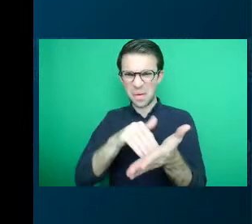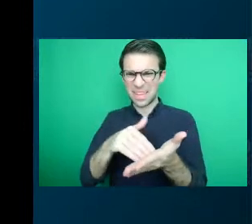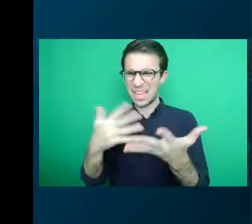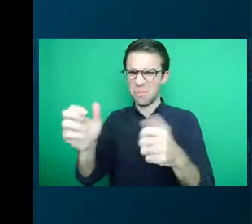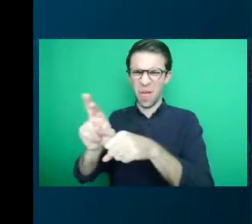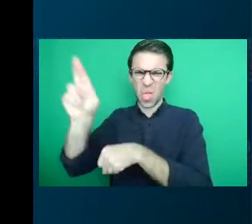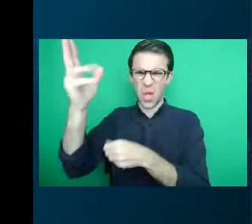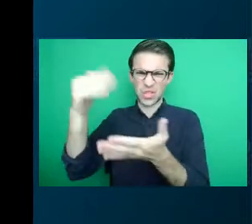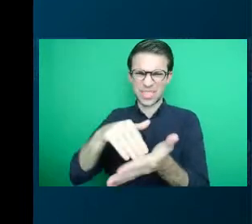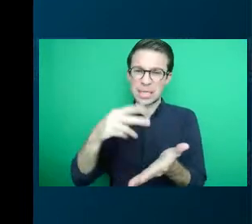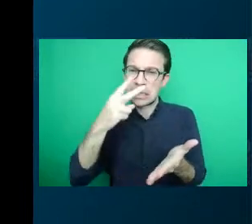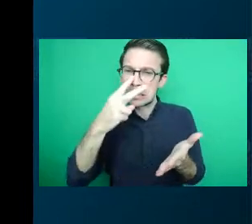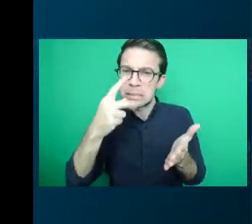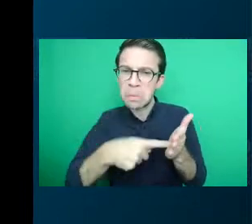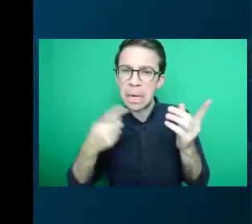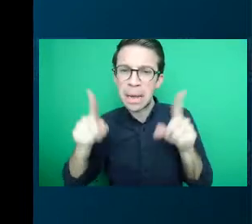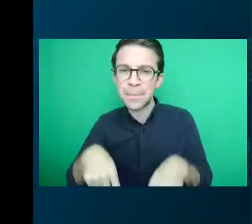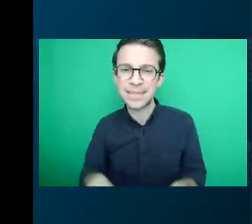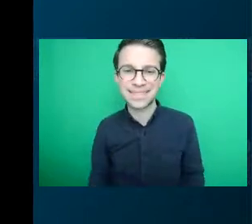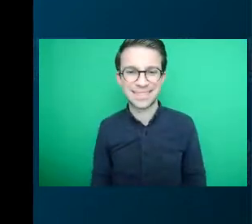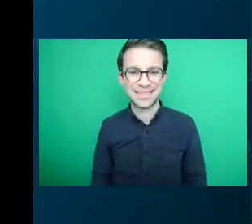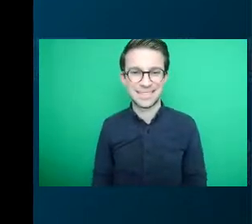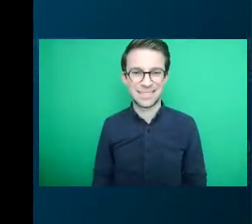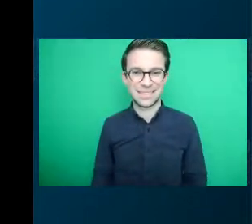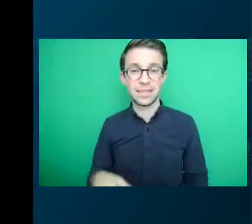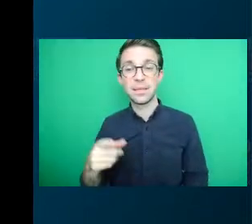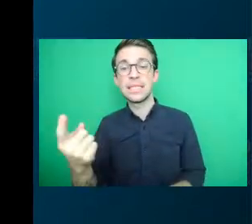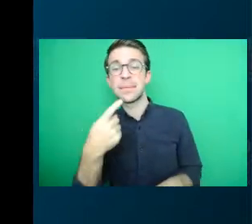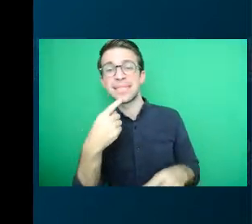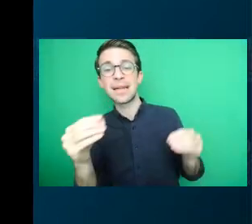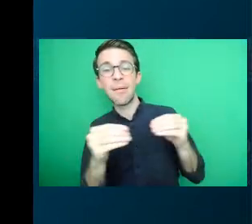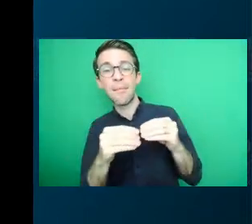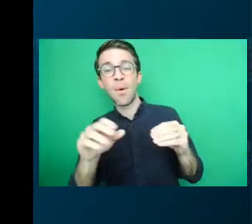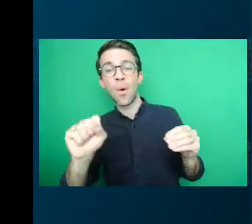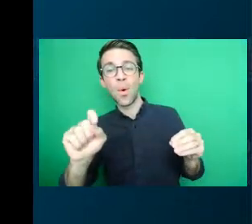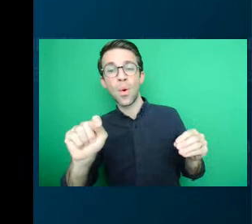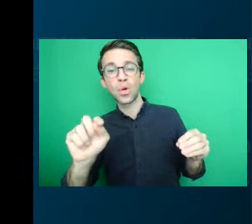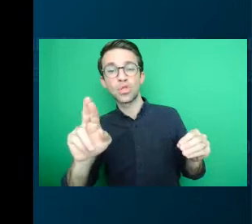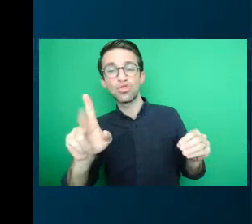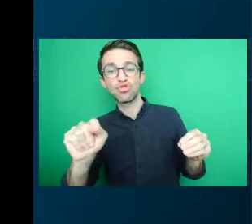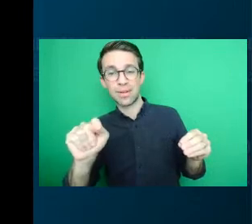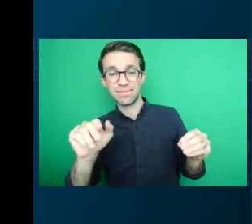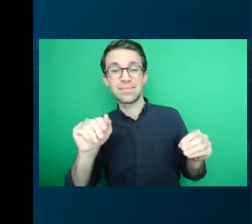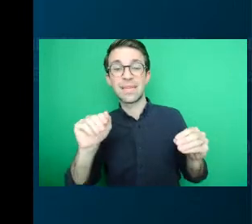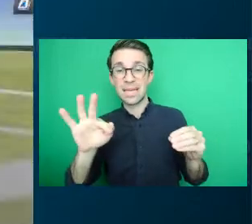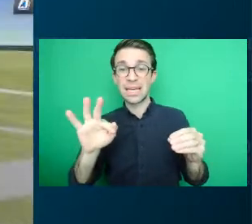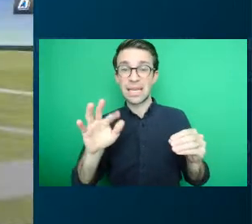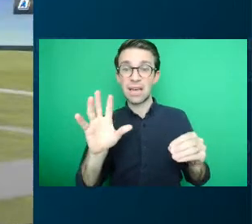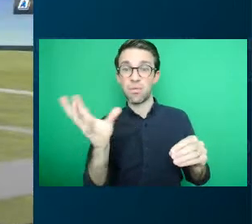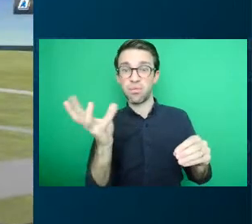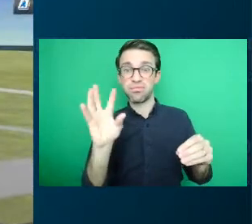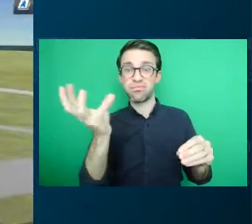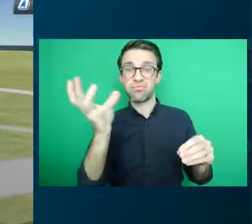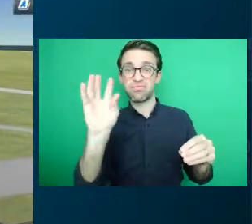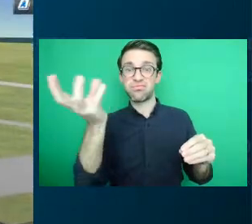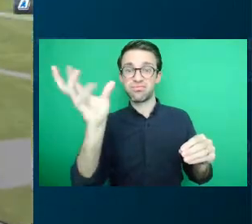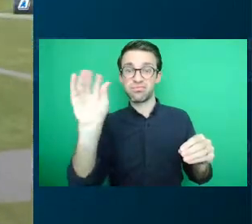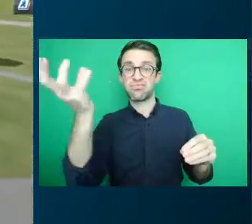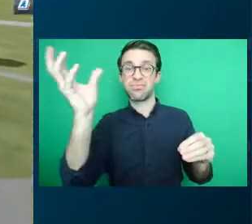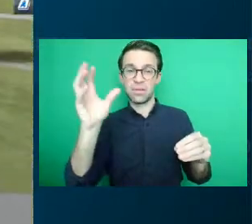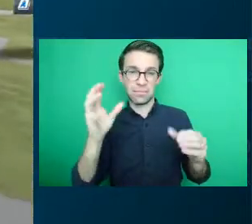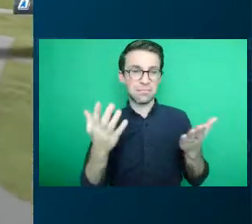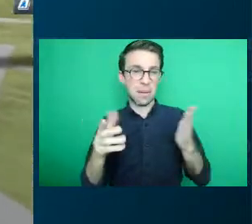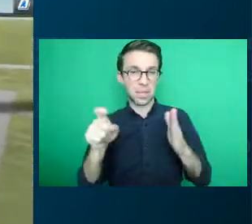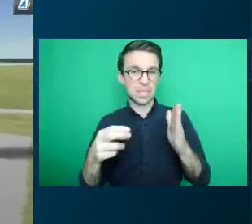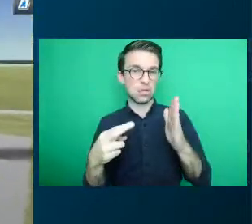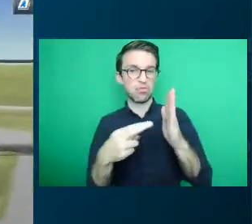launch it again. See what happens. More struts. It might need more struts. If it starts to go all wobbly like spaghetti mode, you might need to reinforce the rocket a